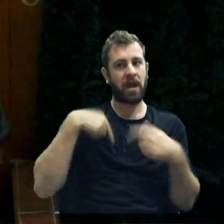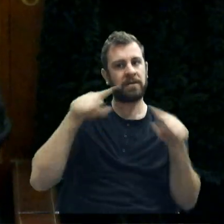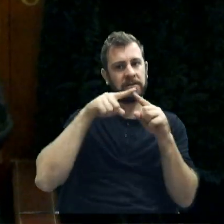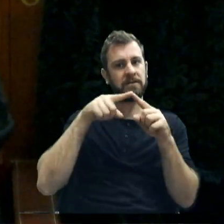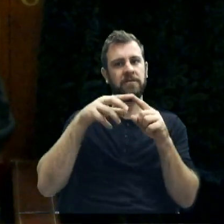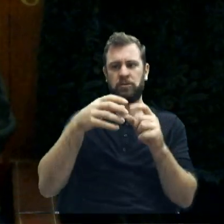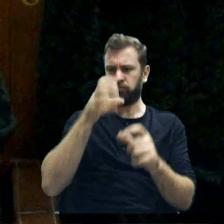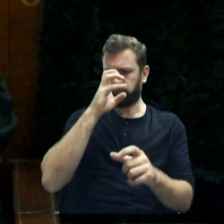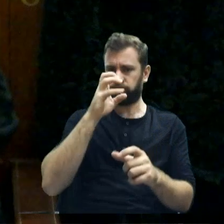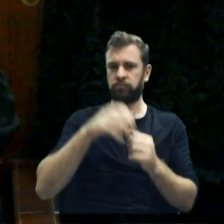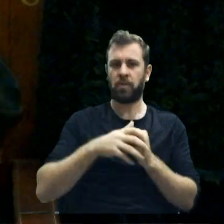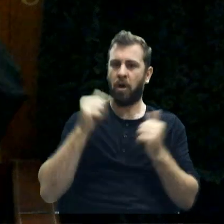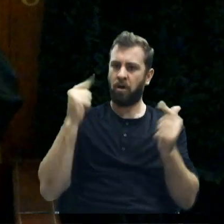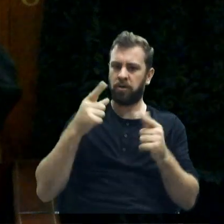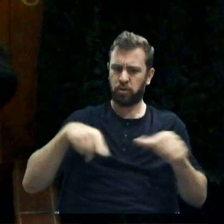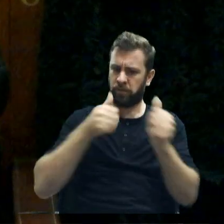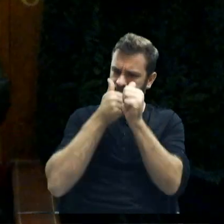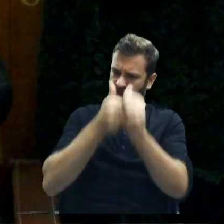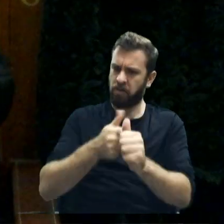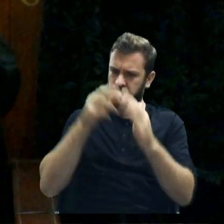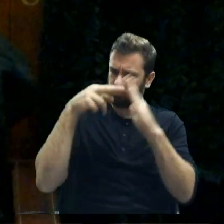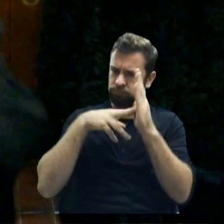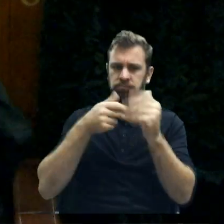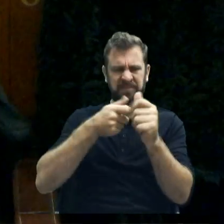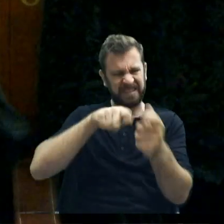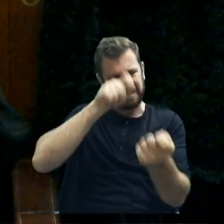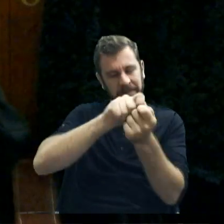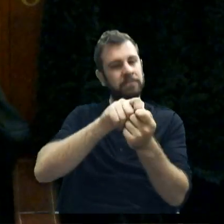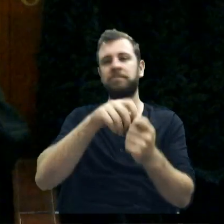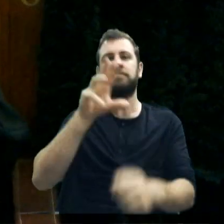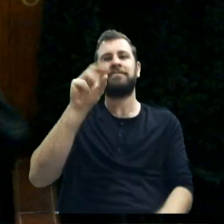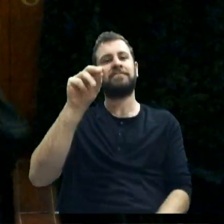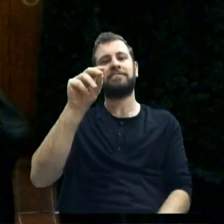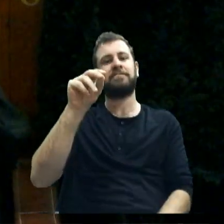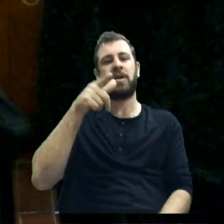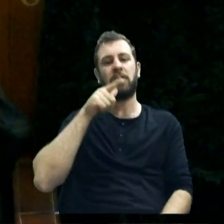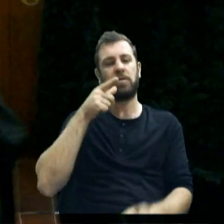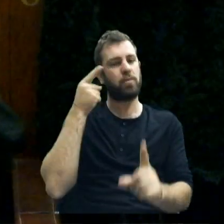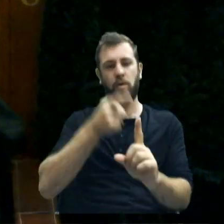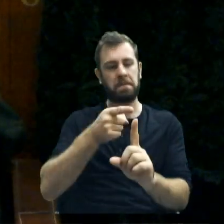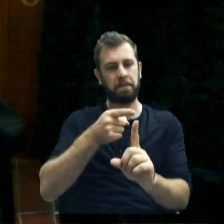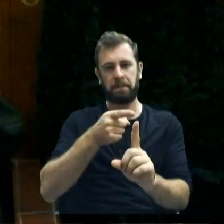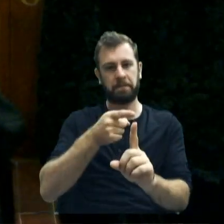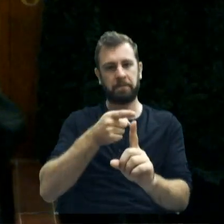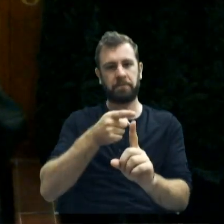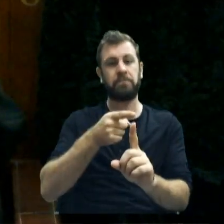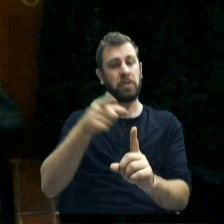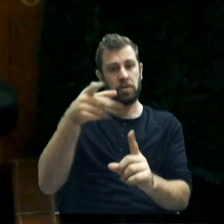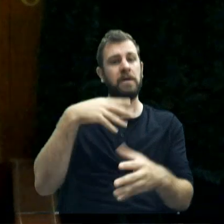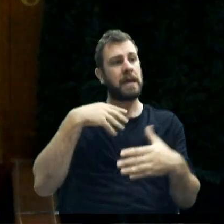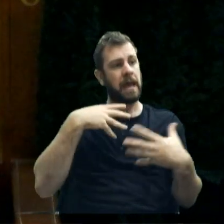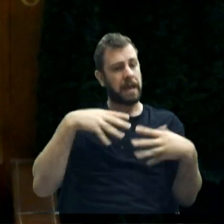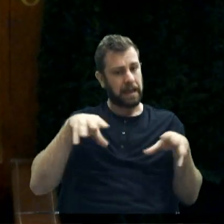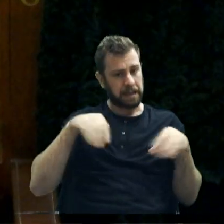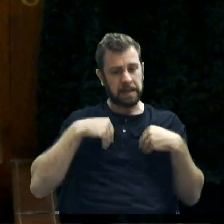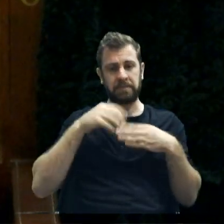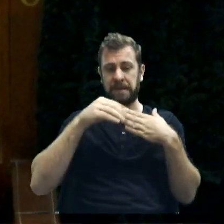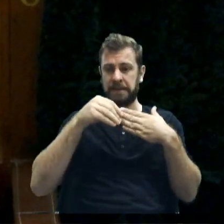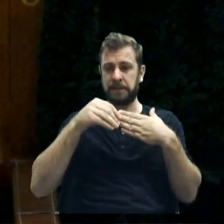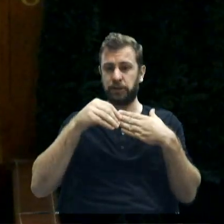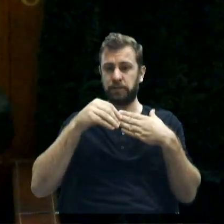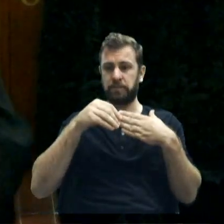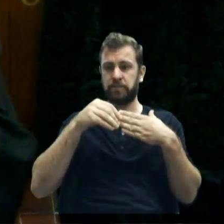you. If you are easily accepting that wilayat, and you should be, you should also accept